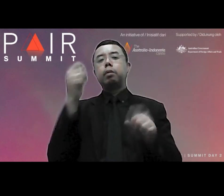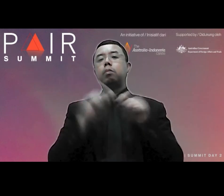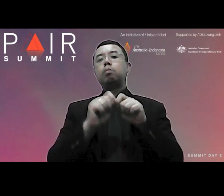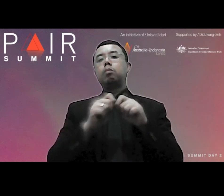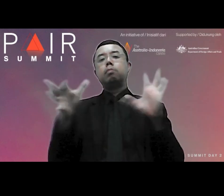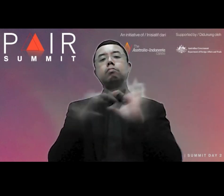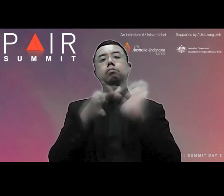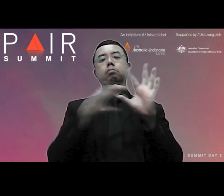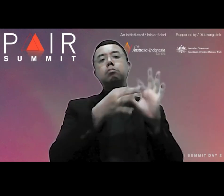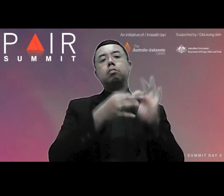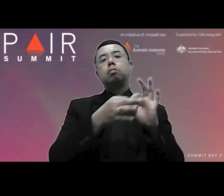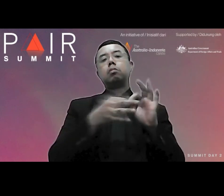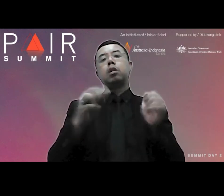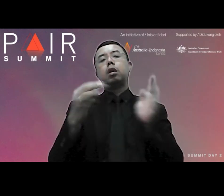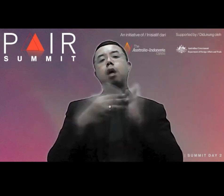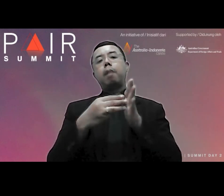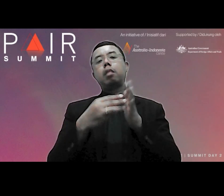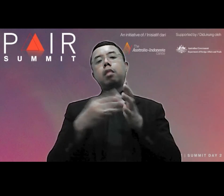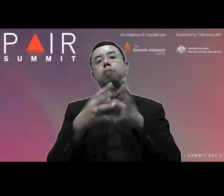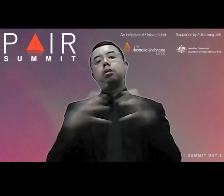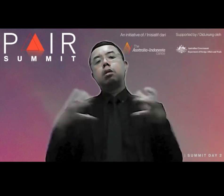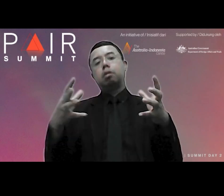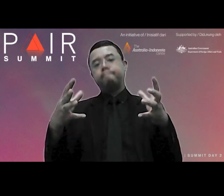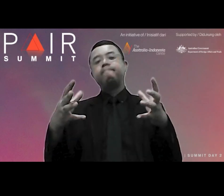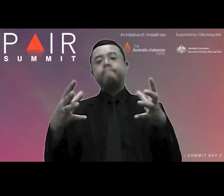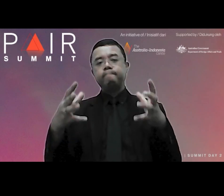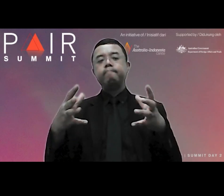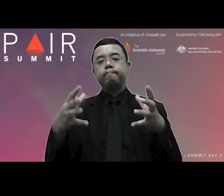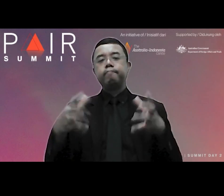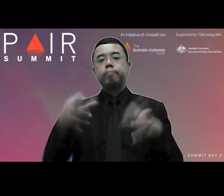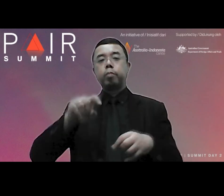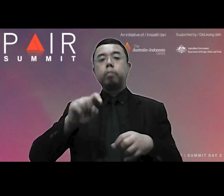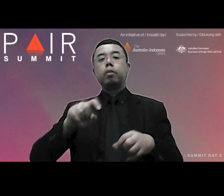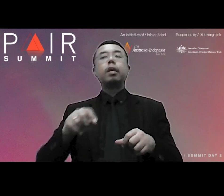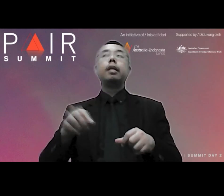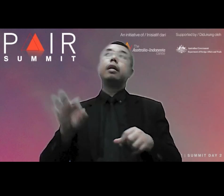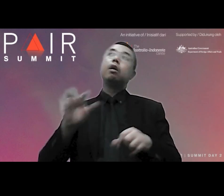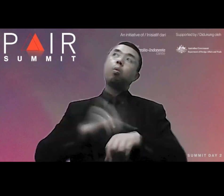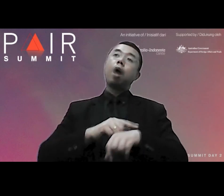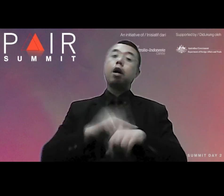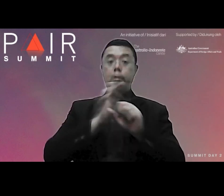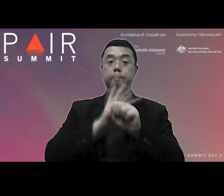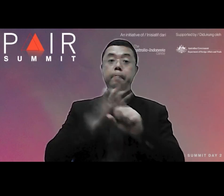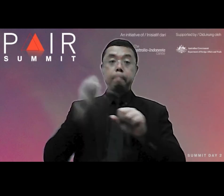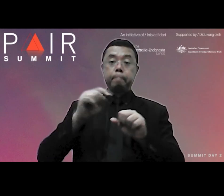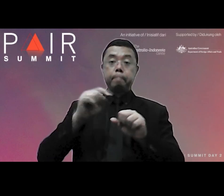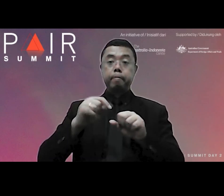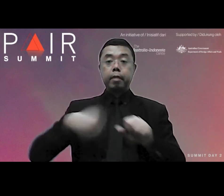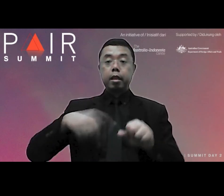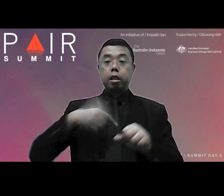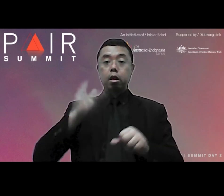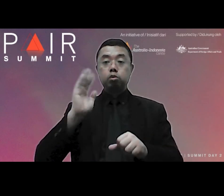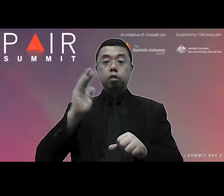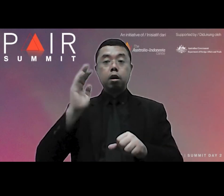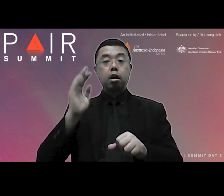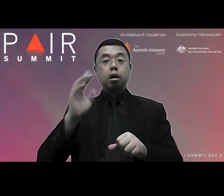and no less throughout a pandemic. And as we all know, the Indonesian government recognises, and before the